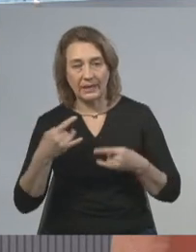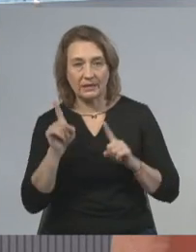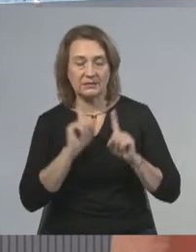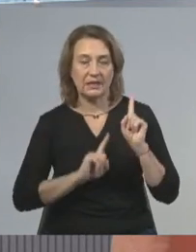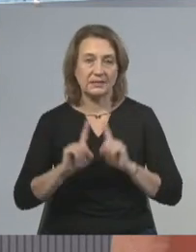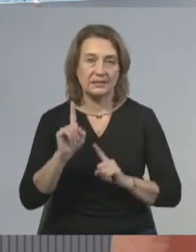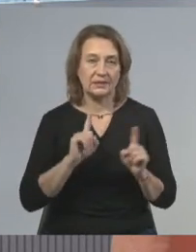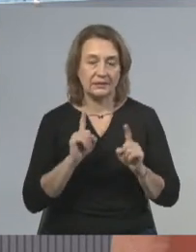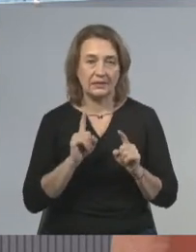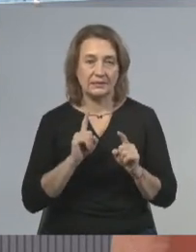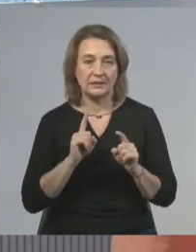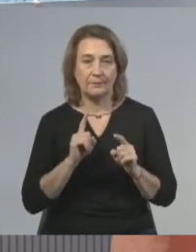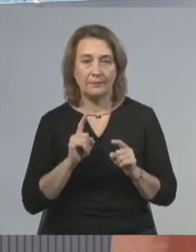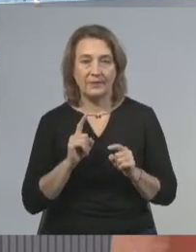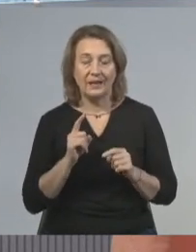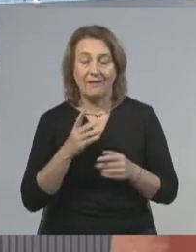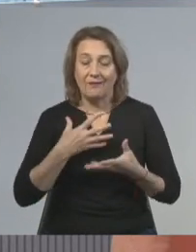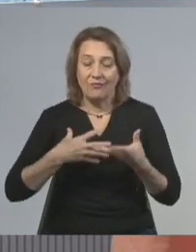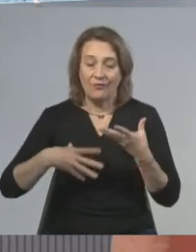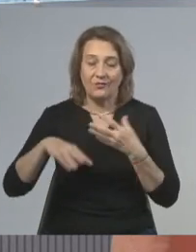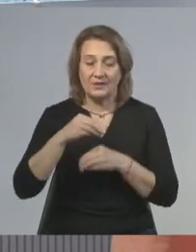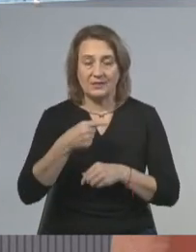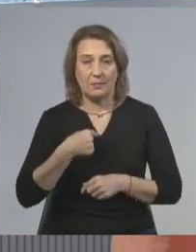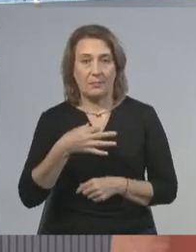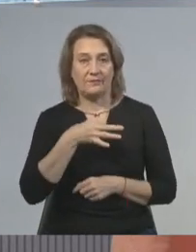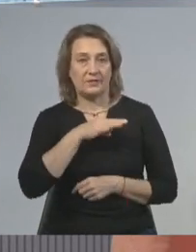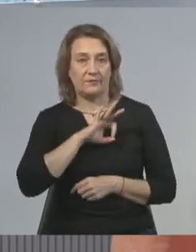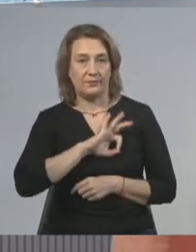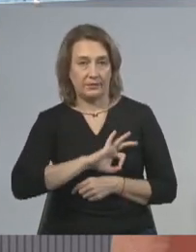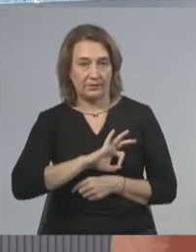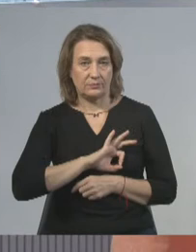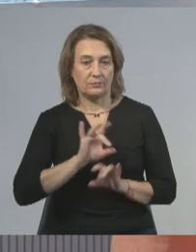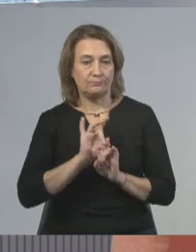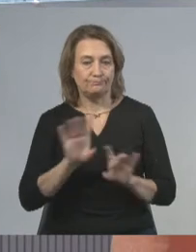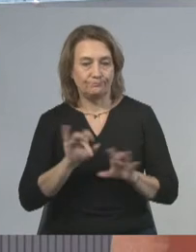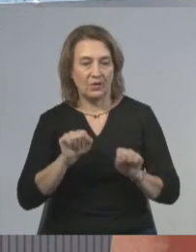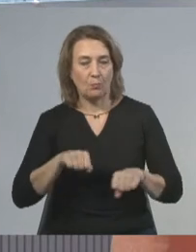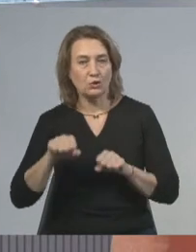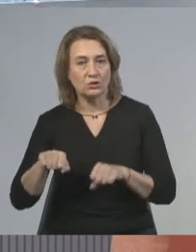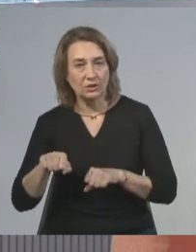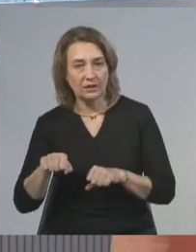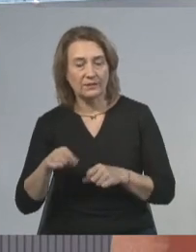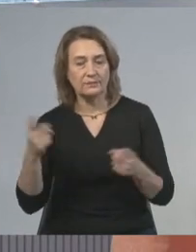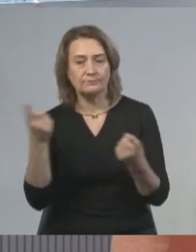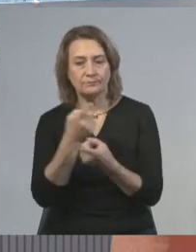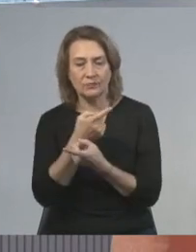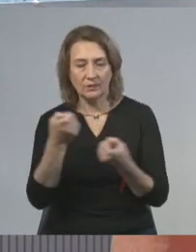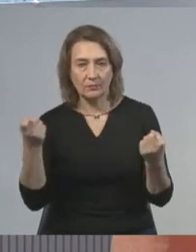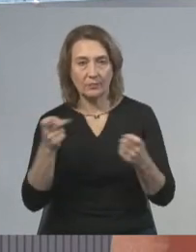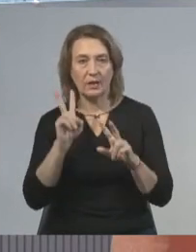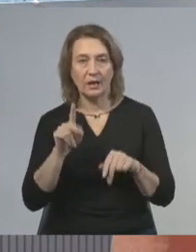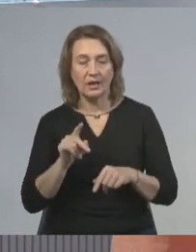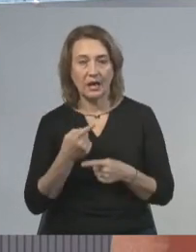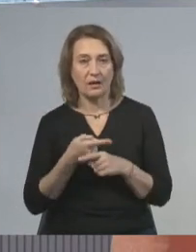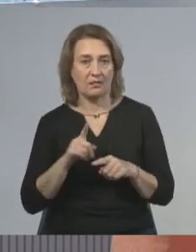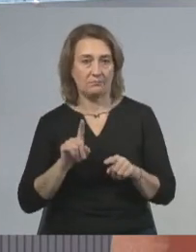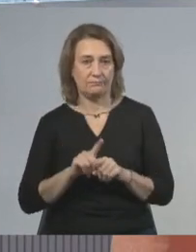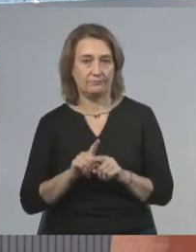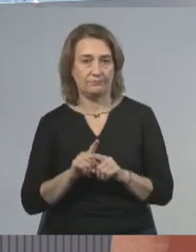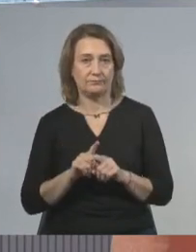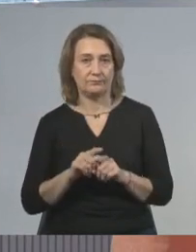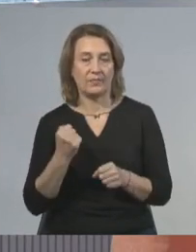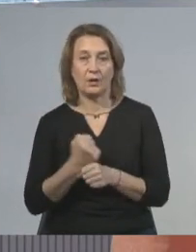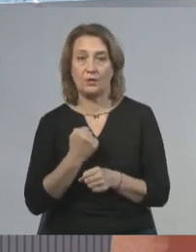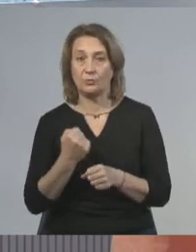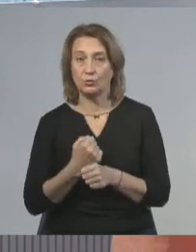session streaming we were trying to communicate information in any possible way